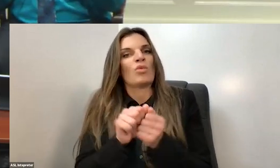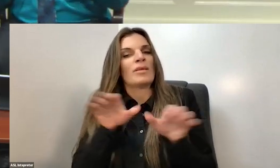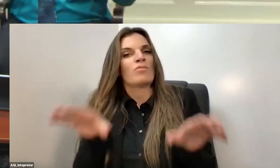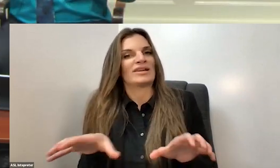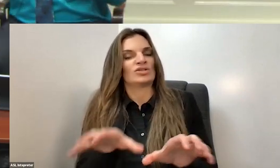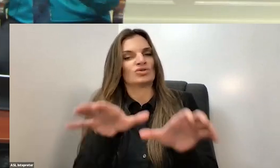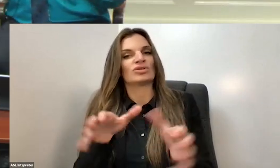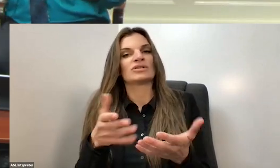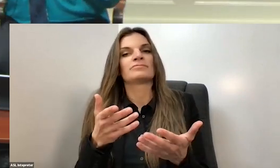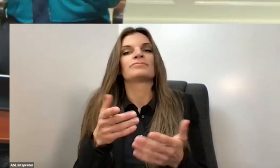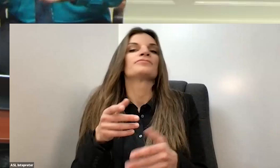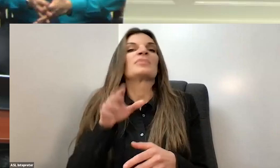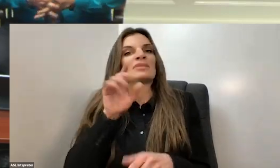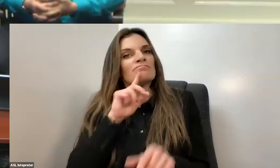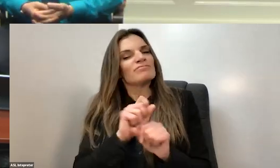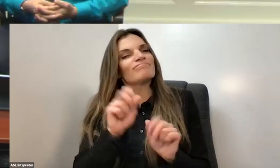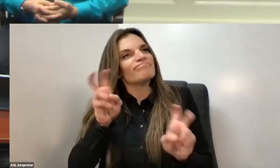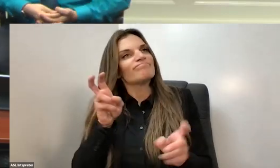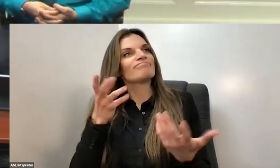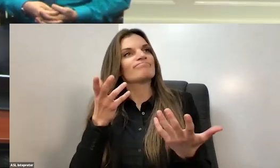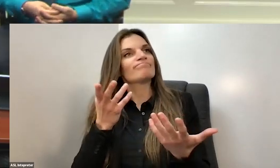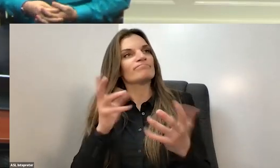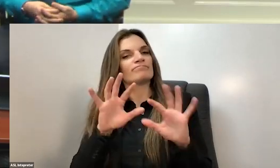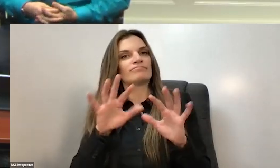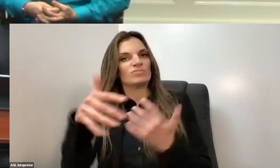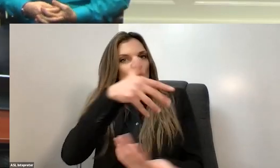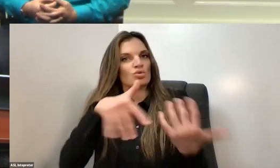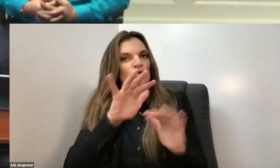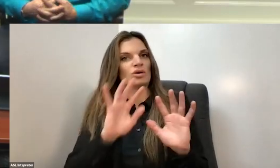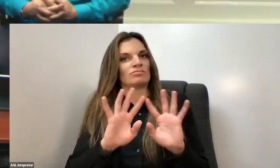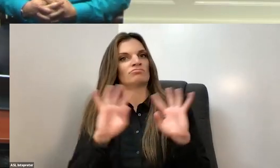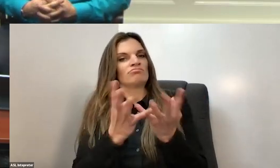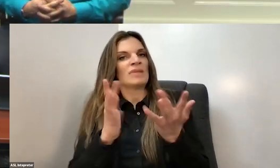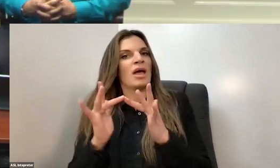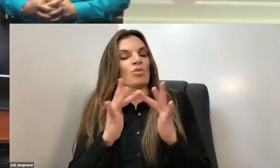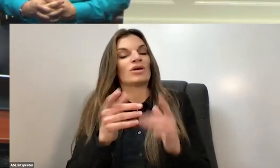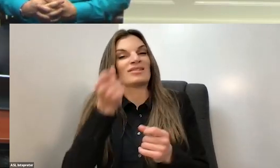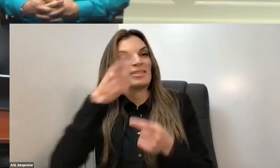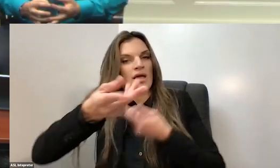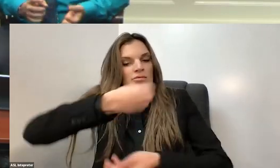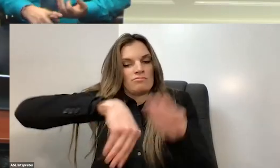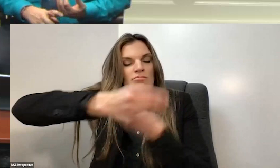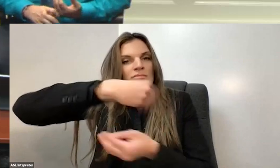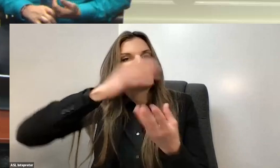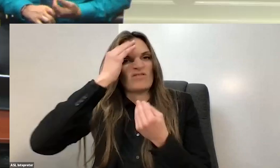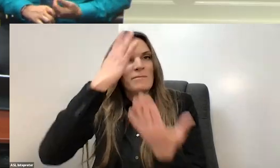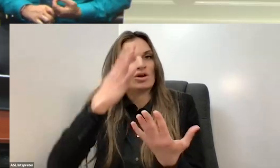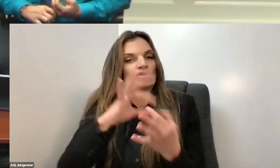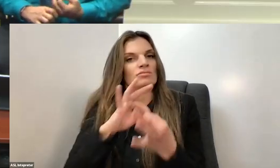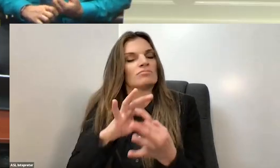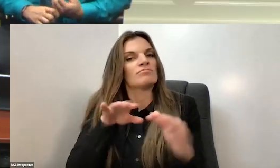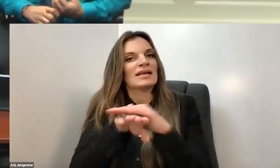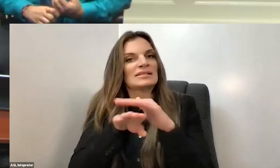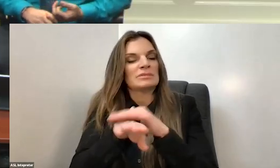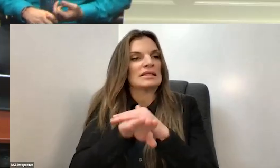a social network, but a very social network that shares tips and resources related to accessibility in